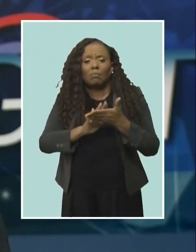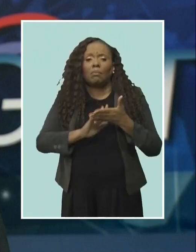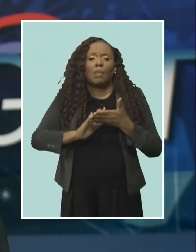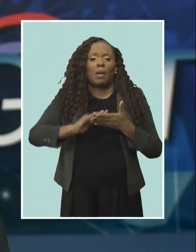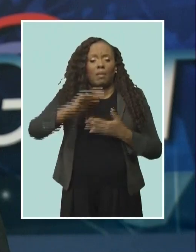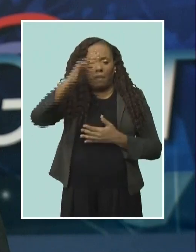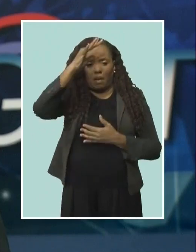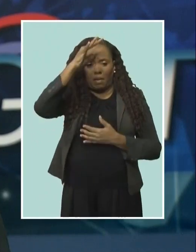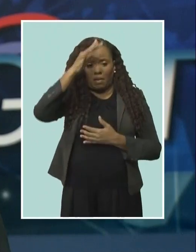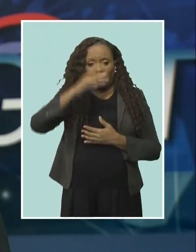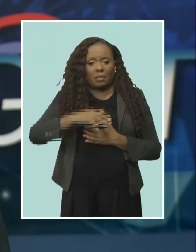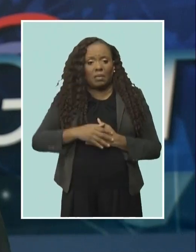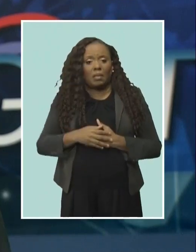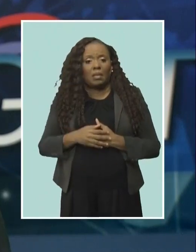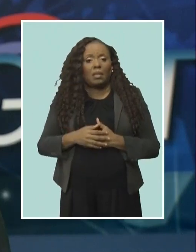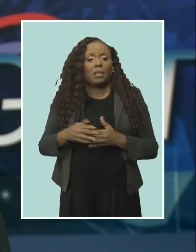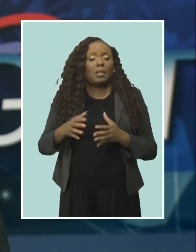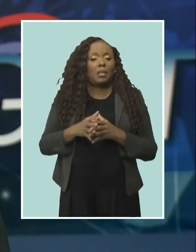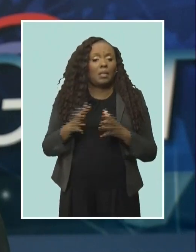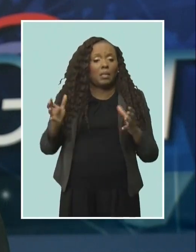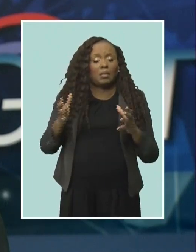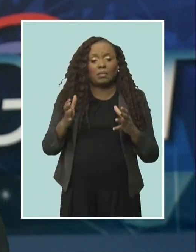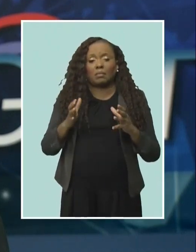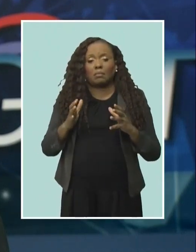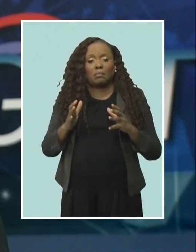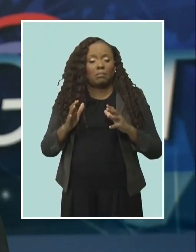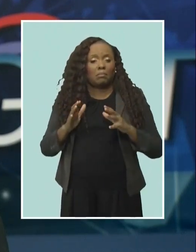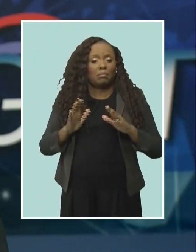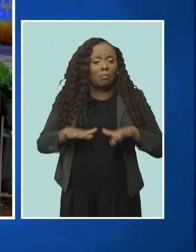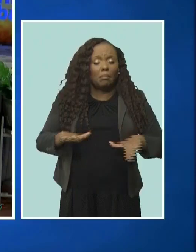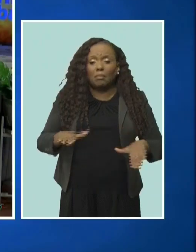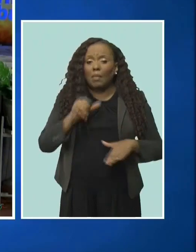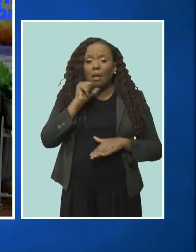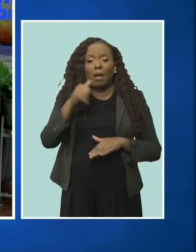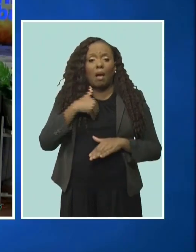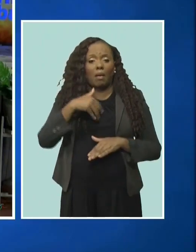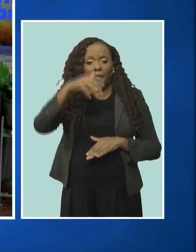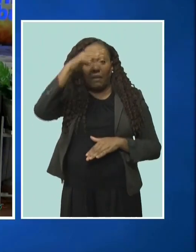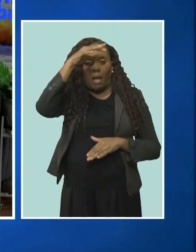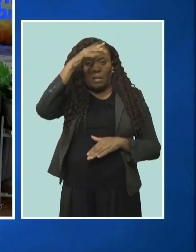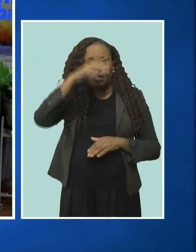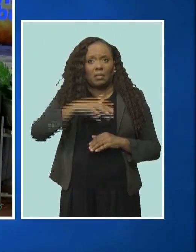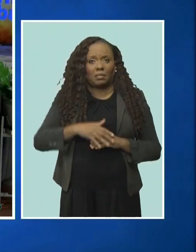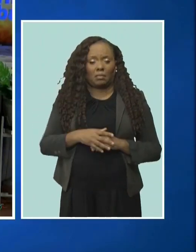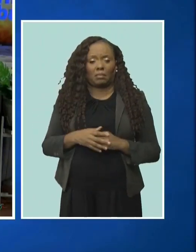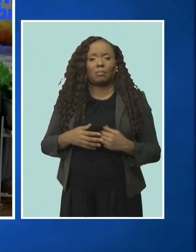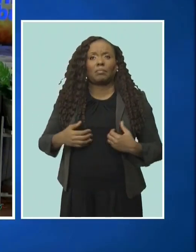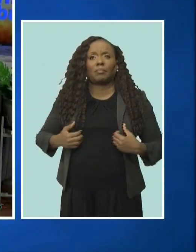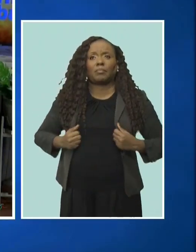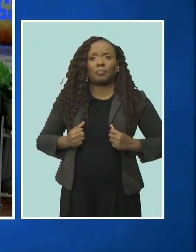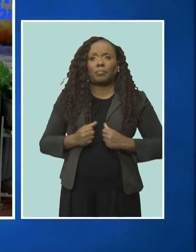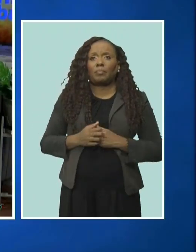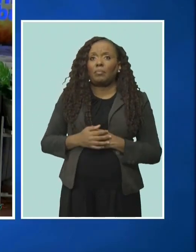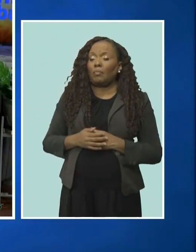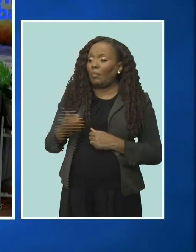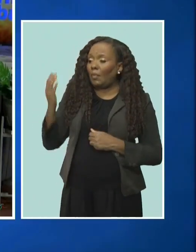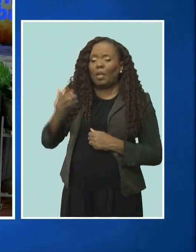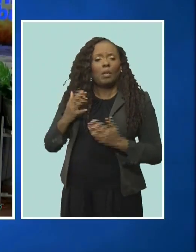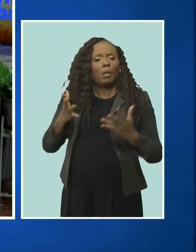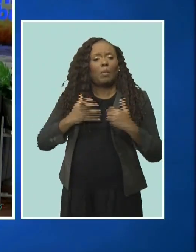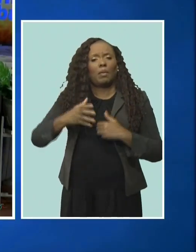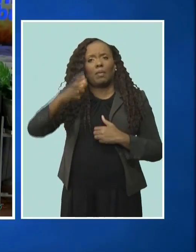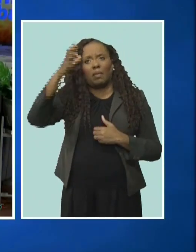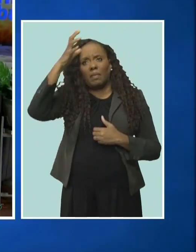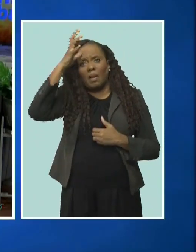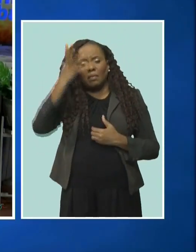there's a high degree of fatherlessness across the country. We really want to combat that. We really want to get fathers back in the loop. We want to